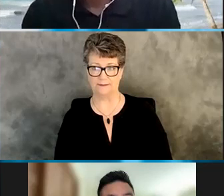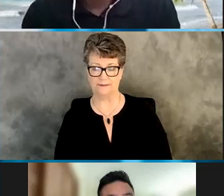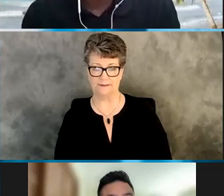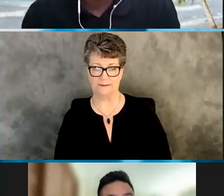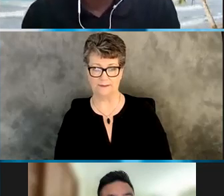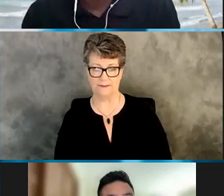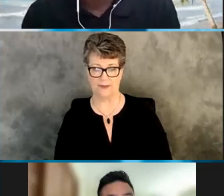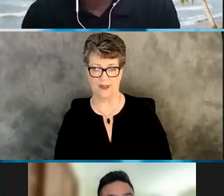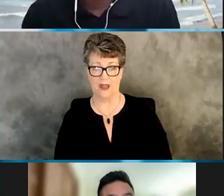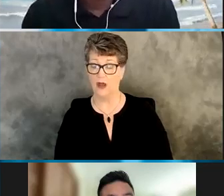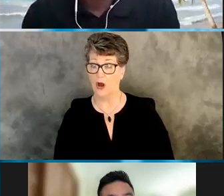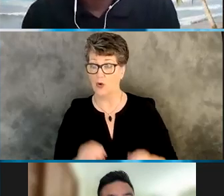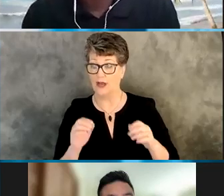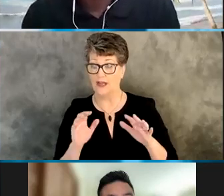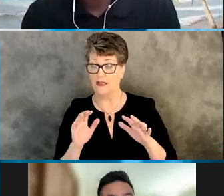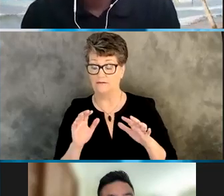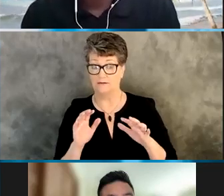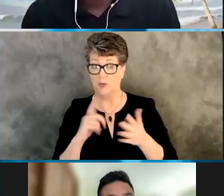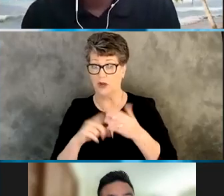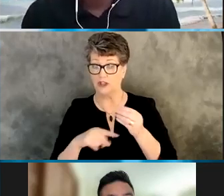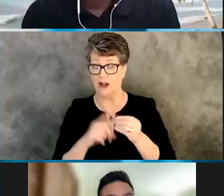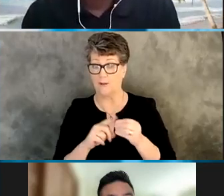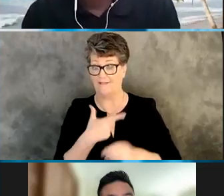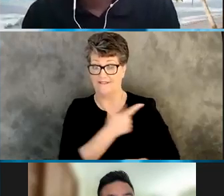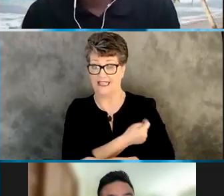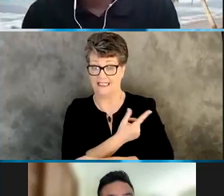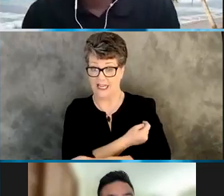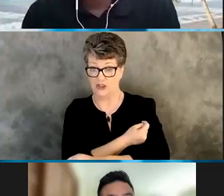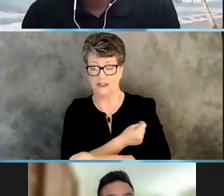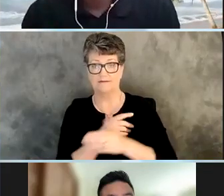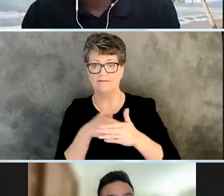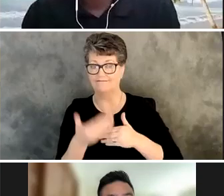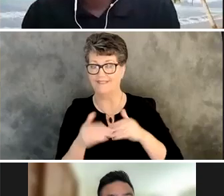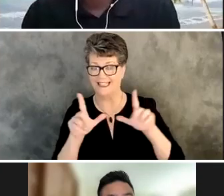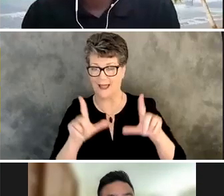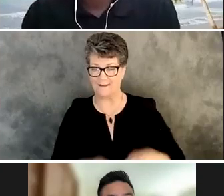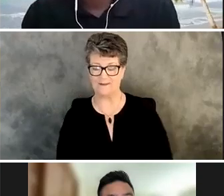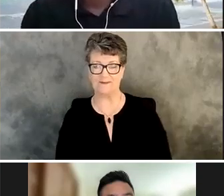All right, we're gonna talk about vaccinations. Next slide, please.